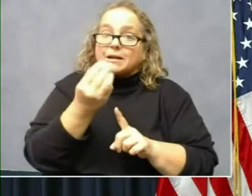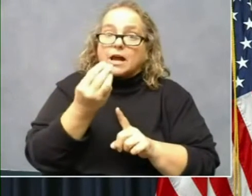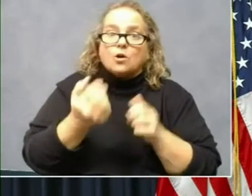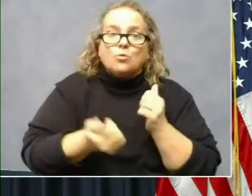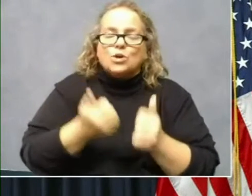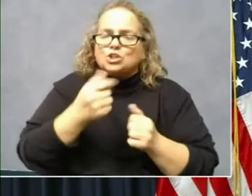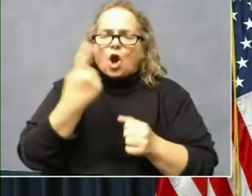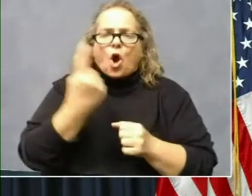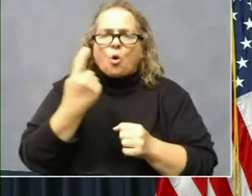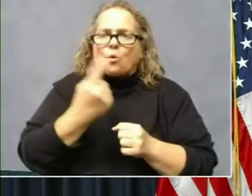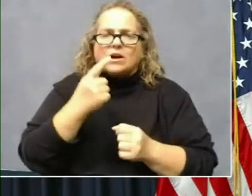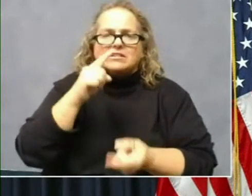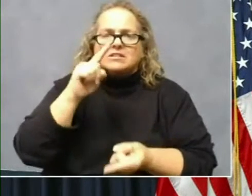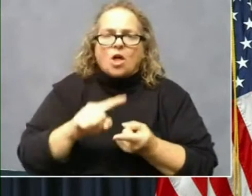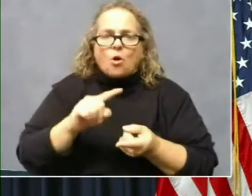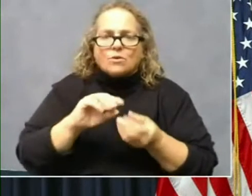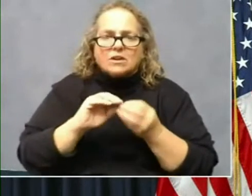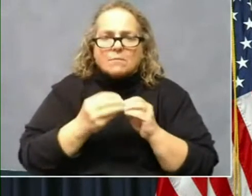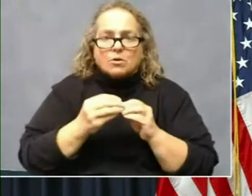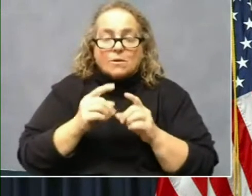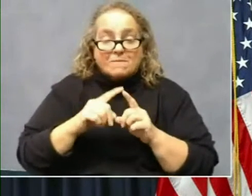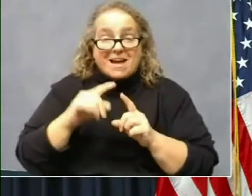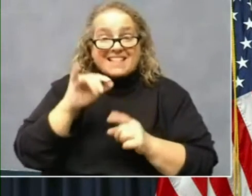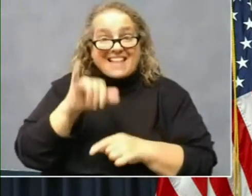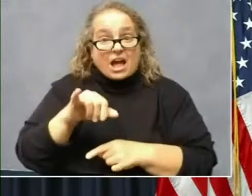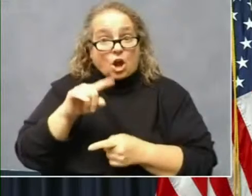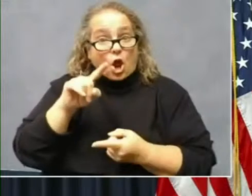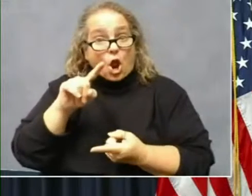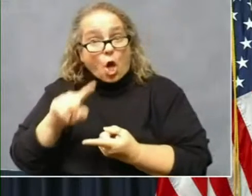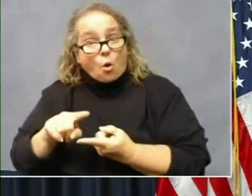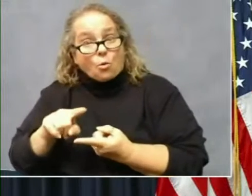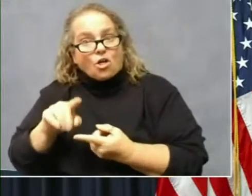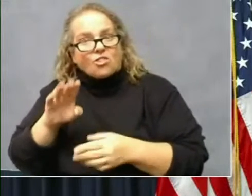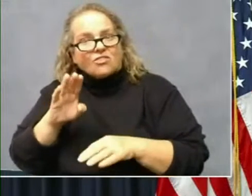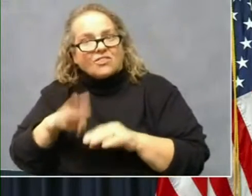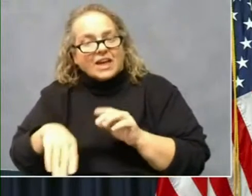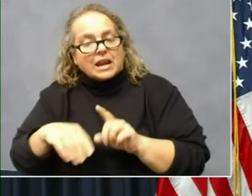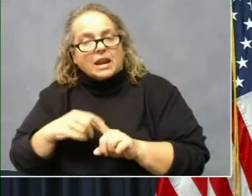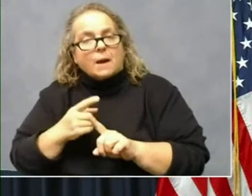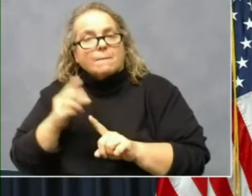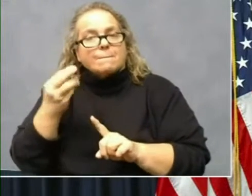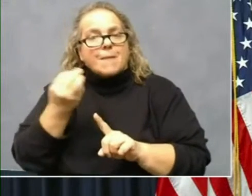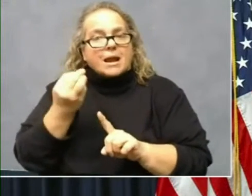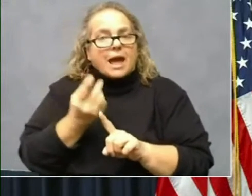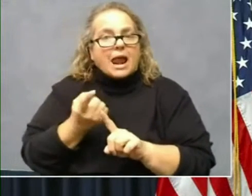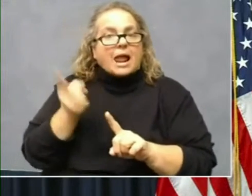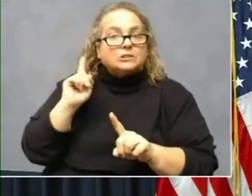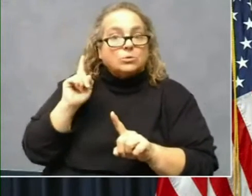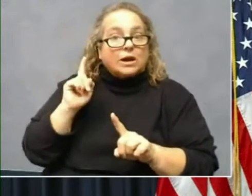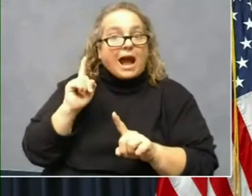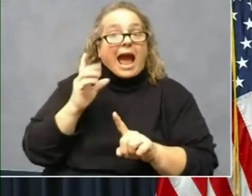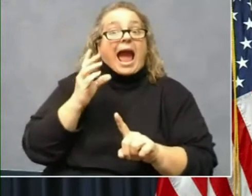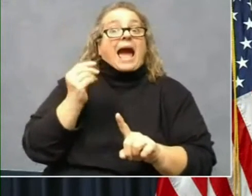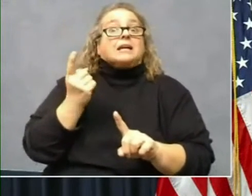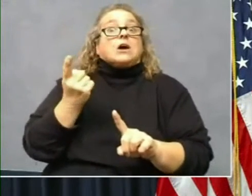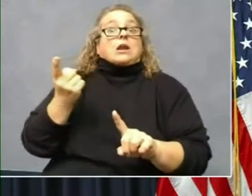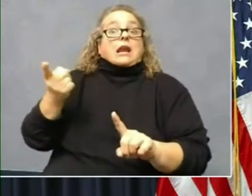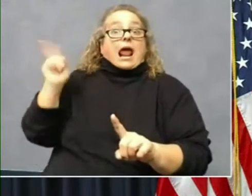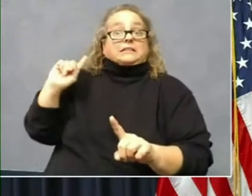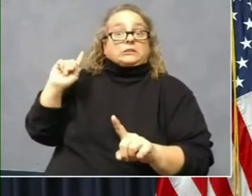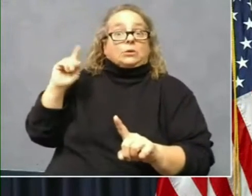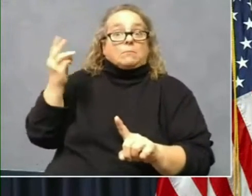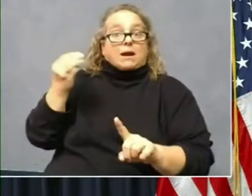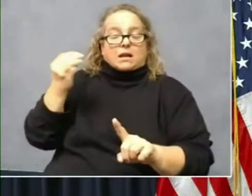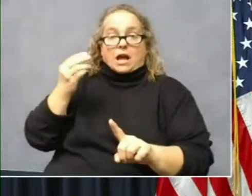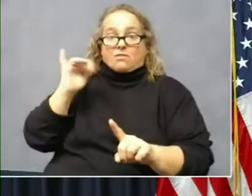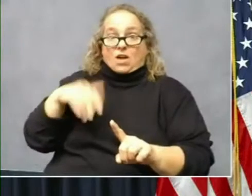day. But this is lower today's than our last 2 Mondays before it. Just about every other day I've stood up here and given